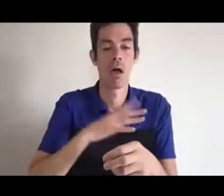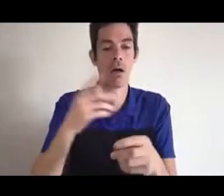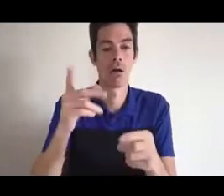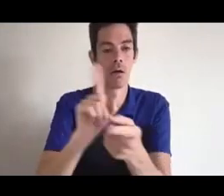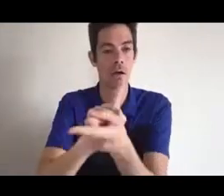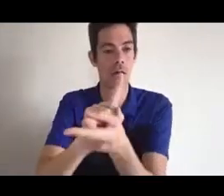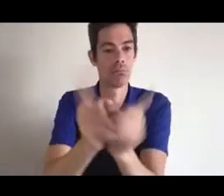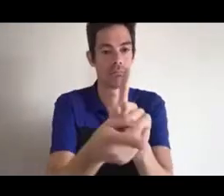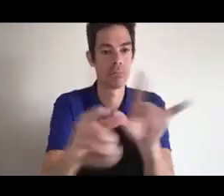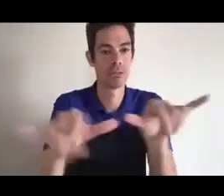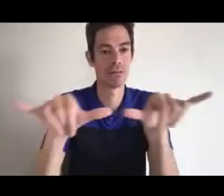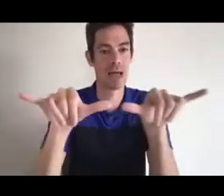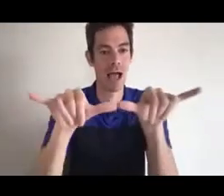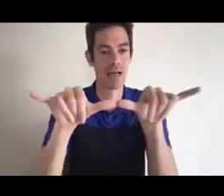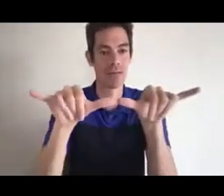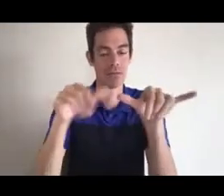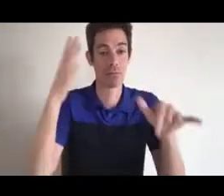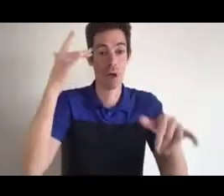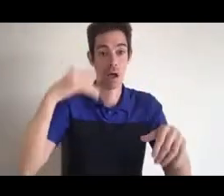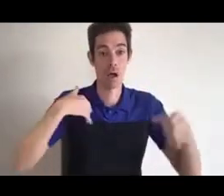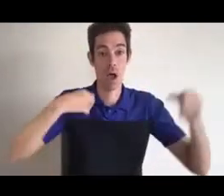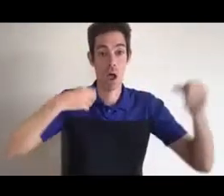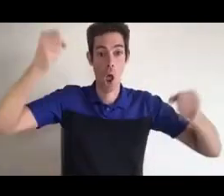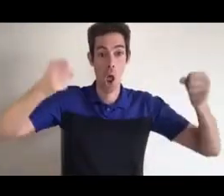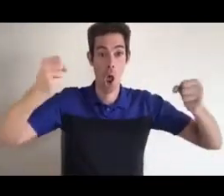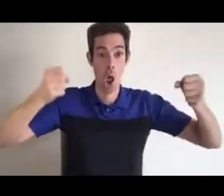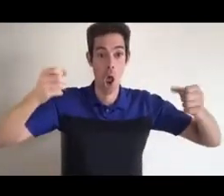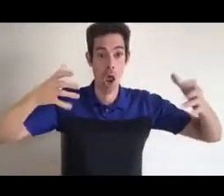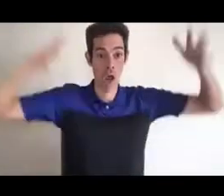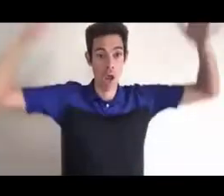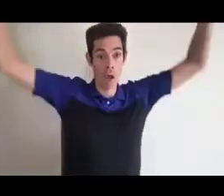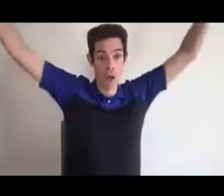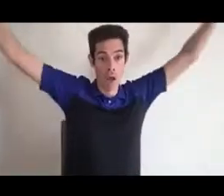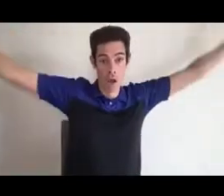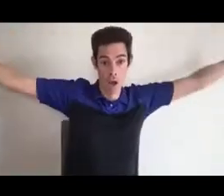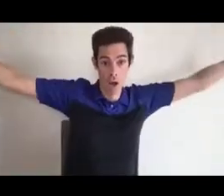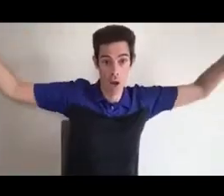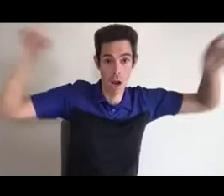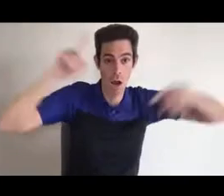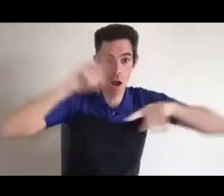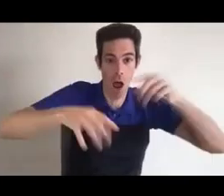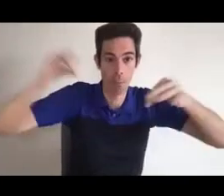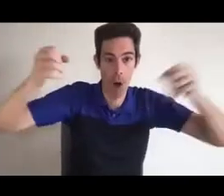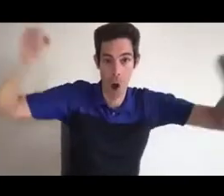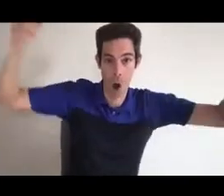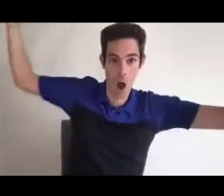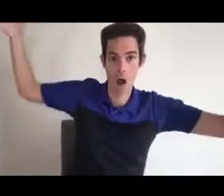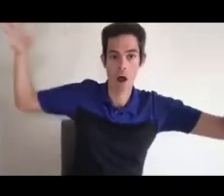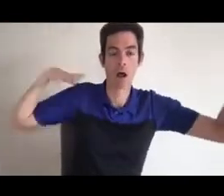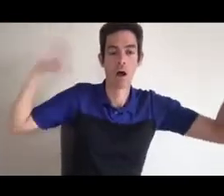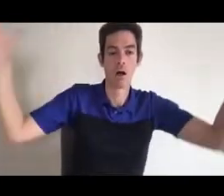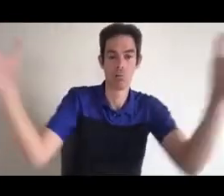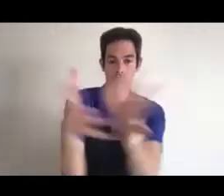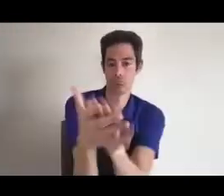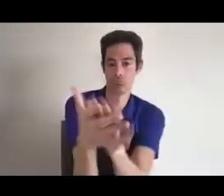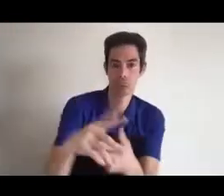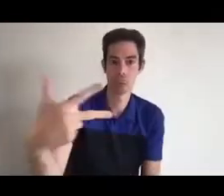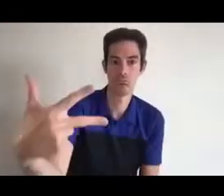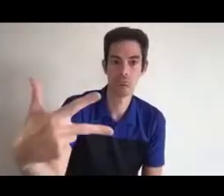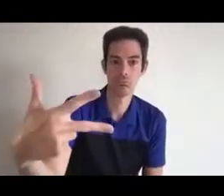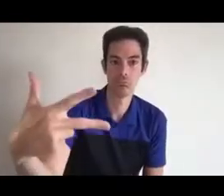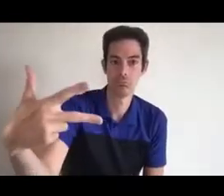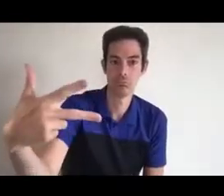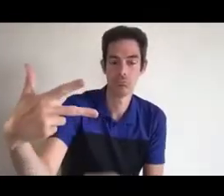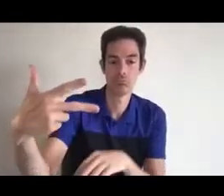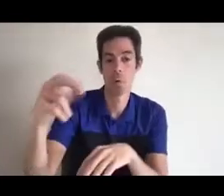dollhouse. And it's kind of nice because you can translate different sizes. So I